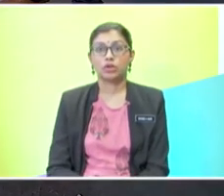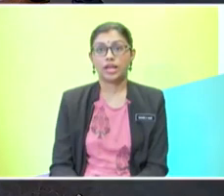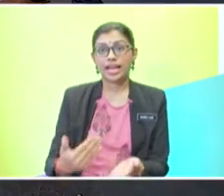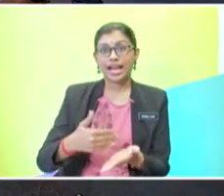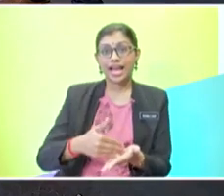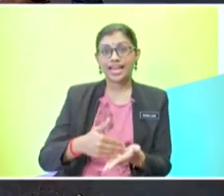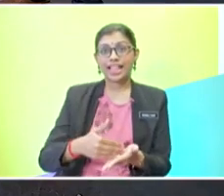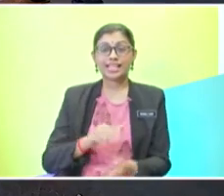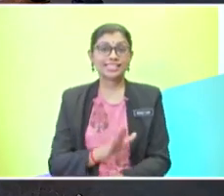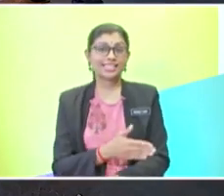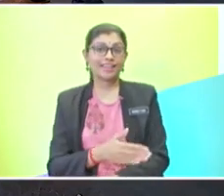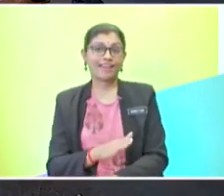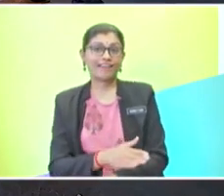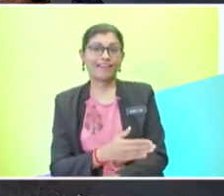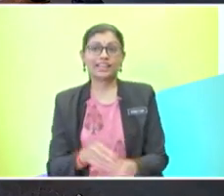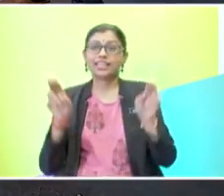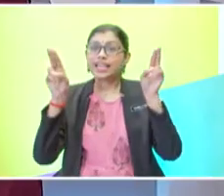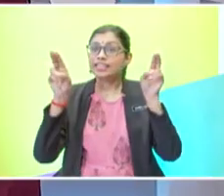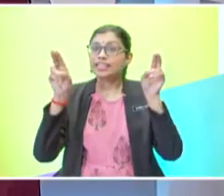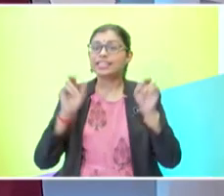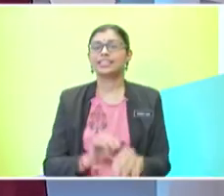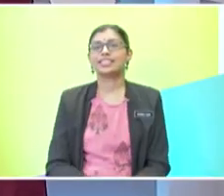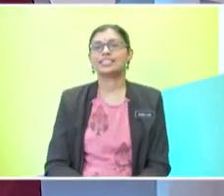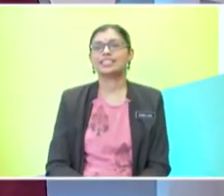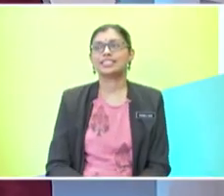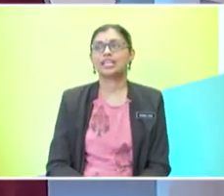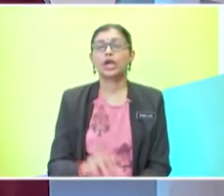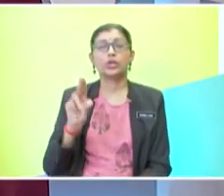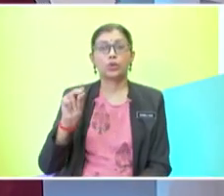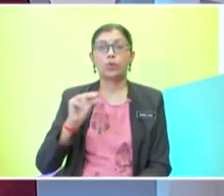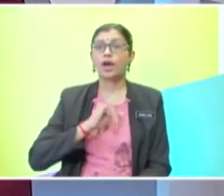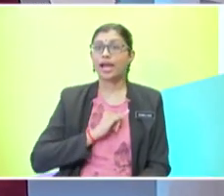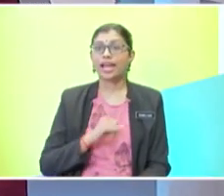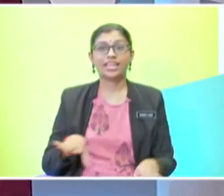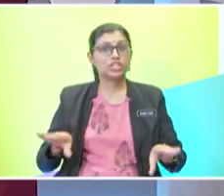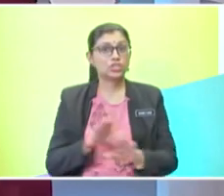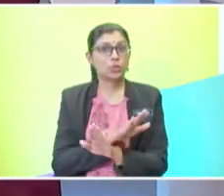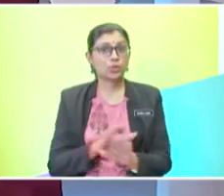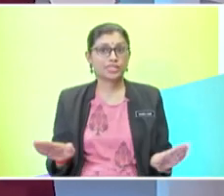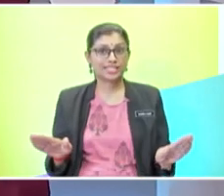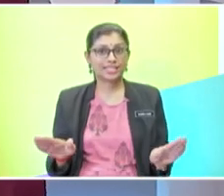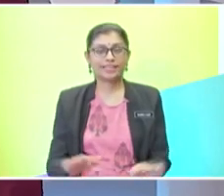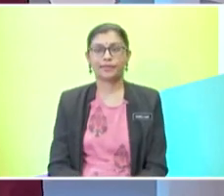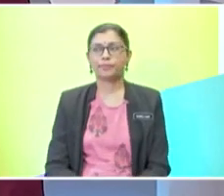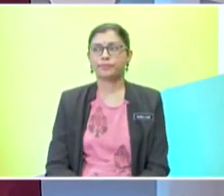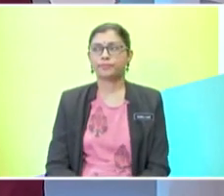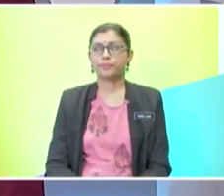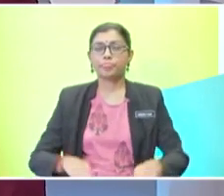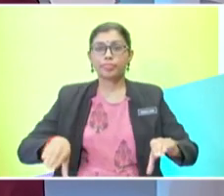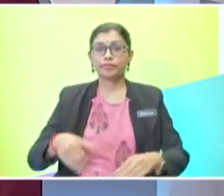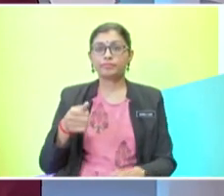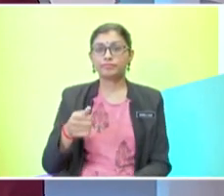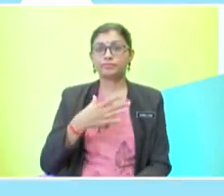song for this one as well. Okay. This time, the title will be No, I Don't. All right. Okay. Do